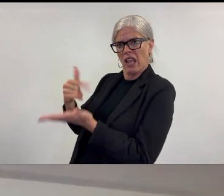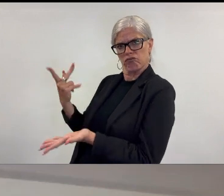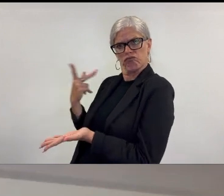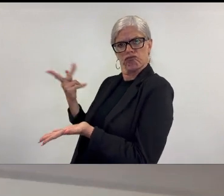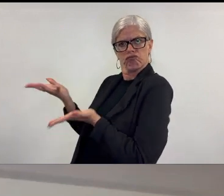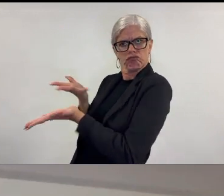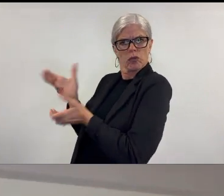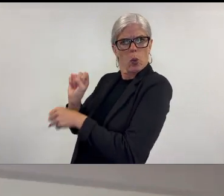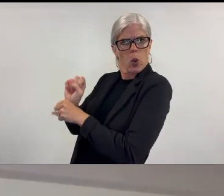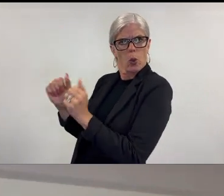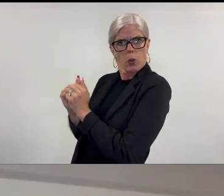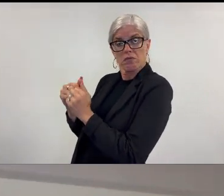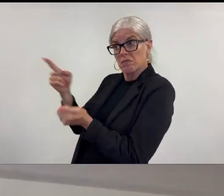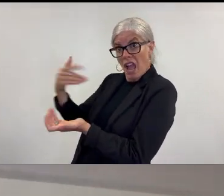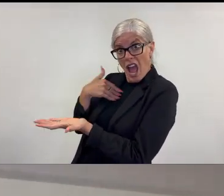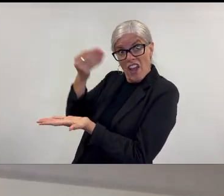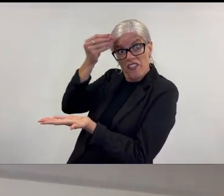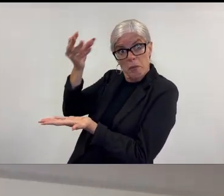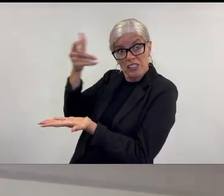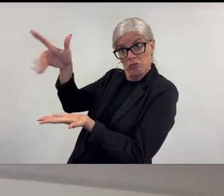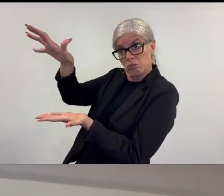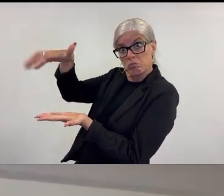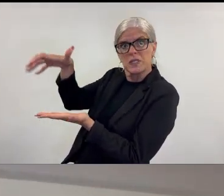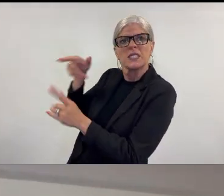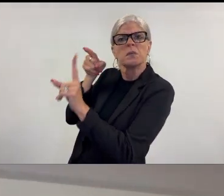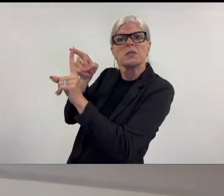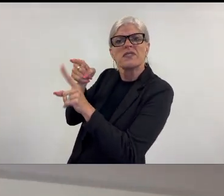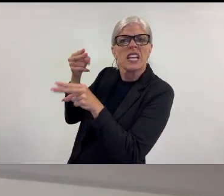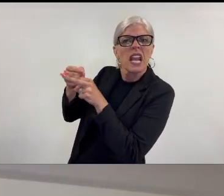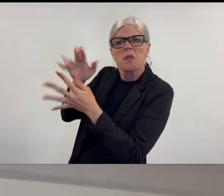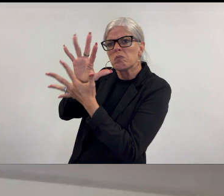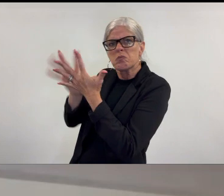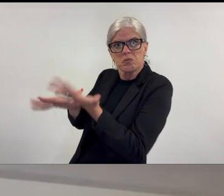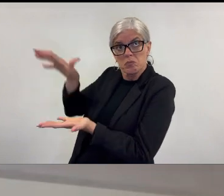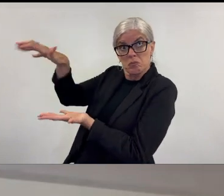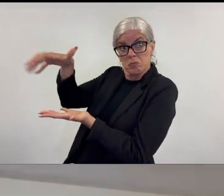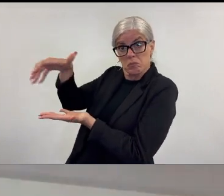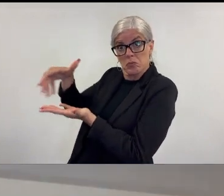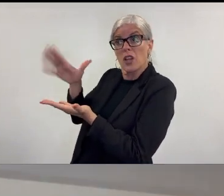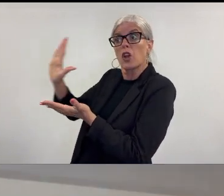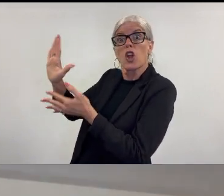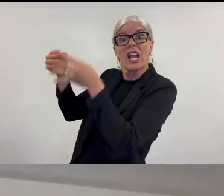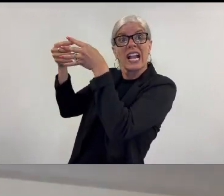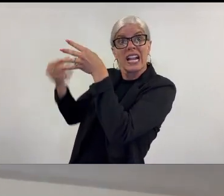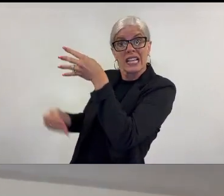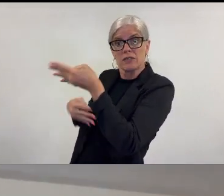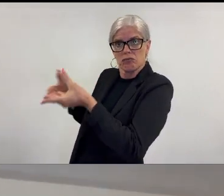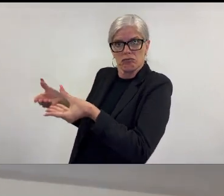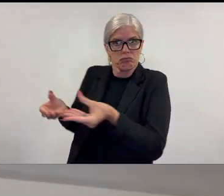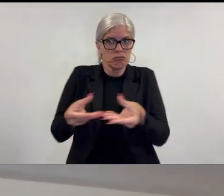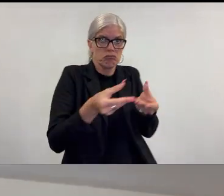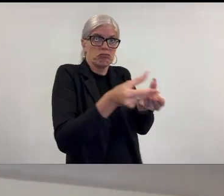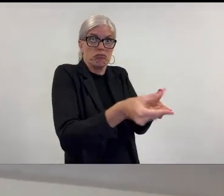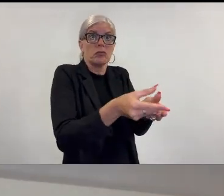people that I work with and have that information in the form of specific names.